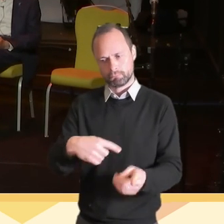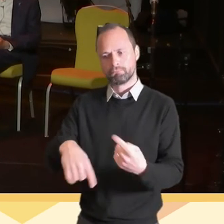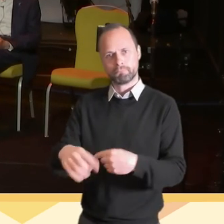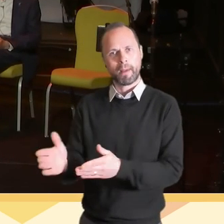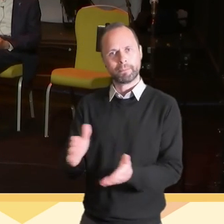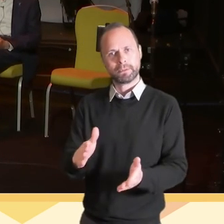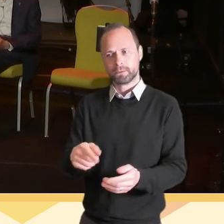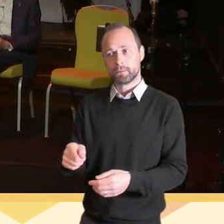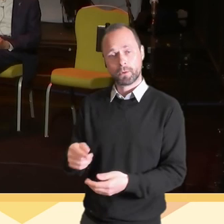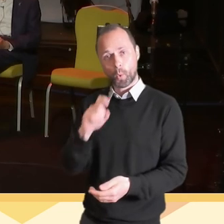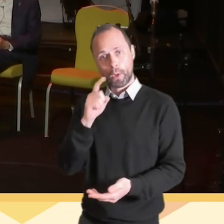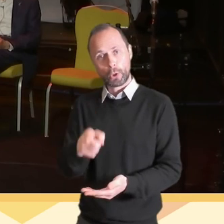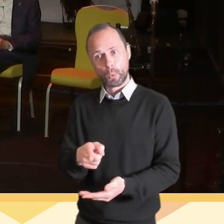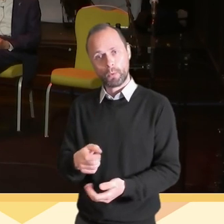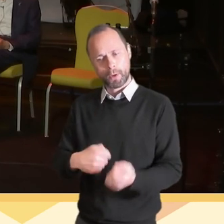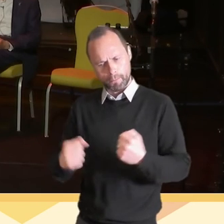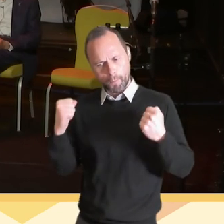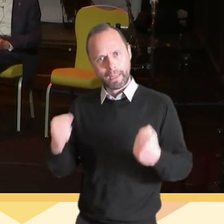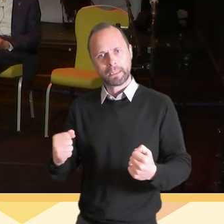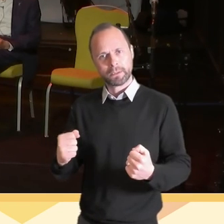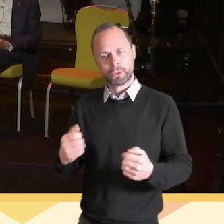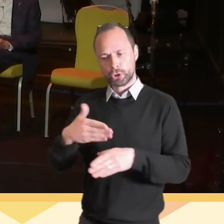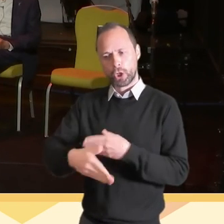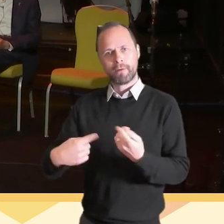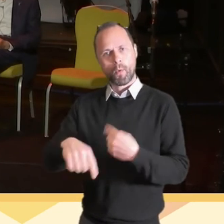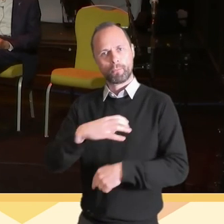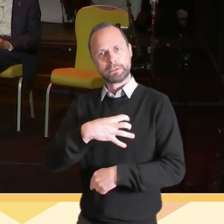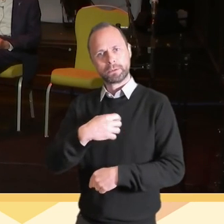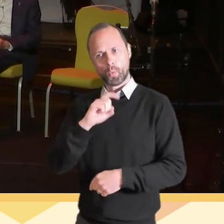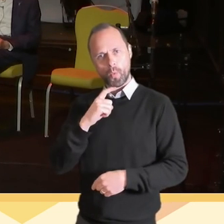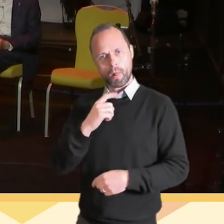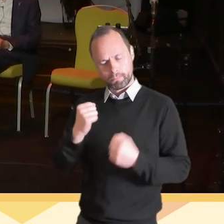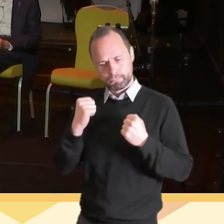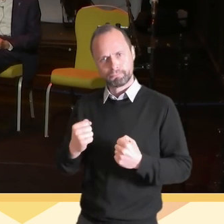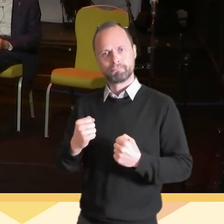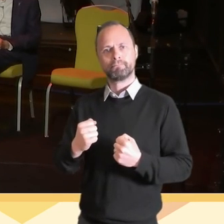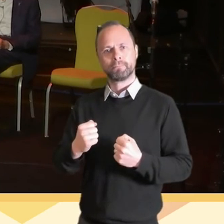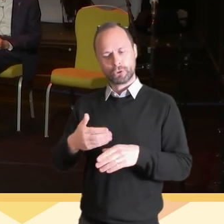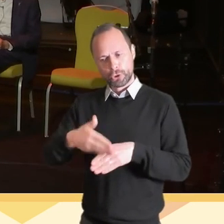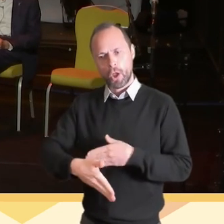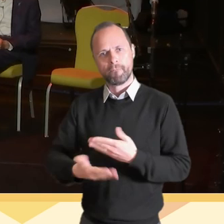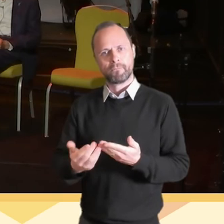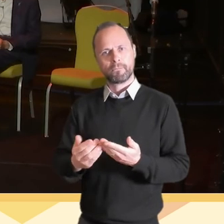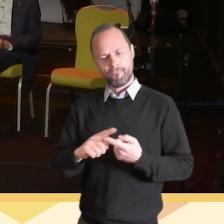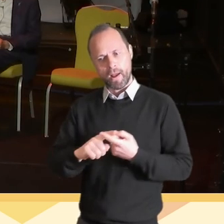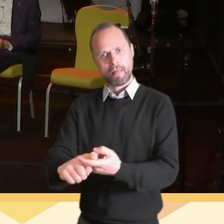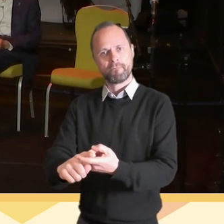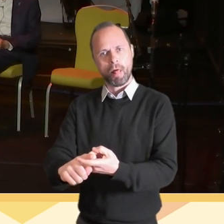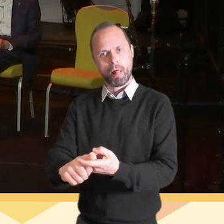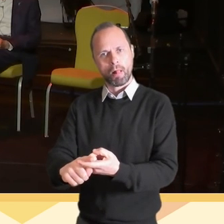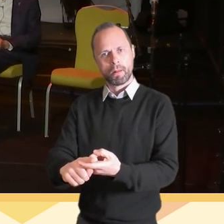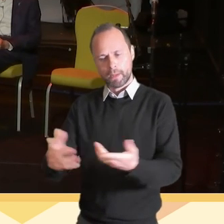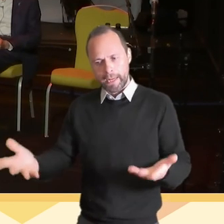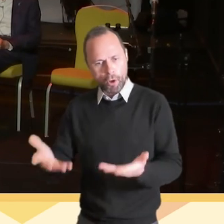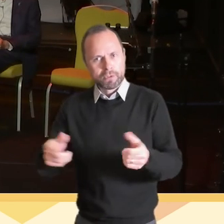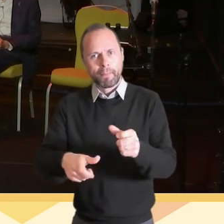you commit yourself to serving as our president? Will you be diligent in service, faithful in offering inspiration and